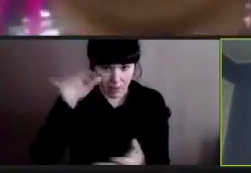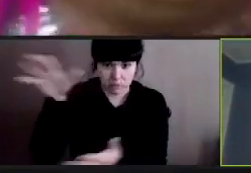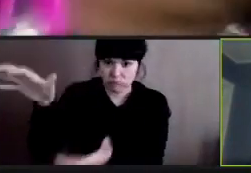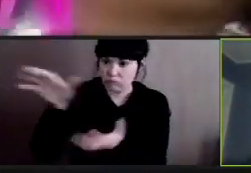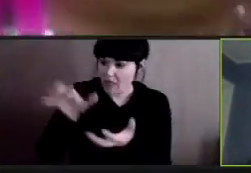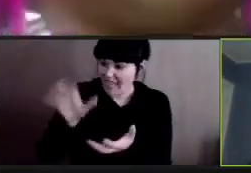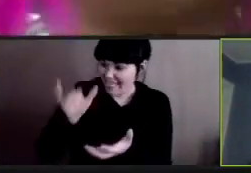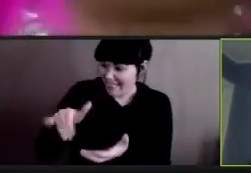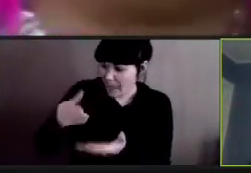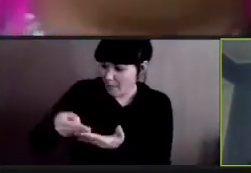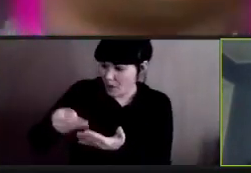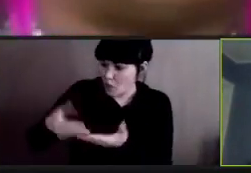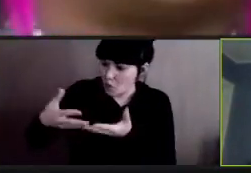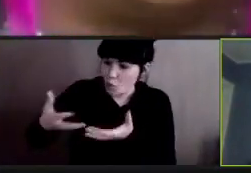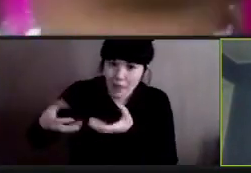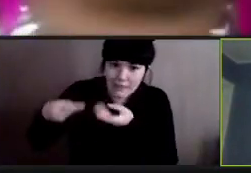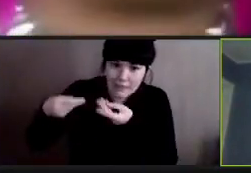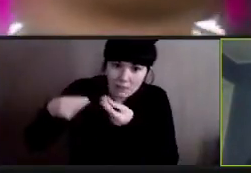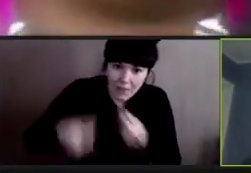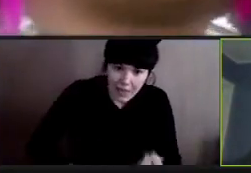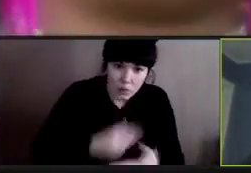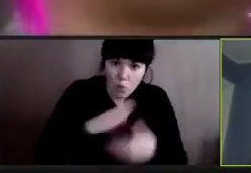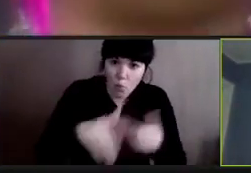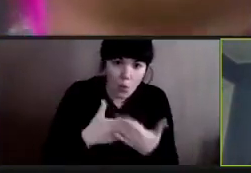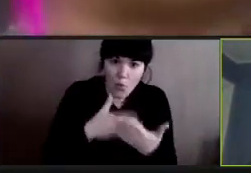know, 200 or let's say